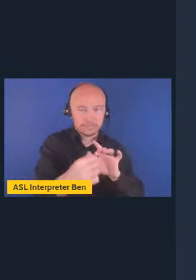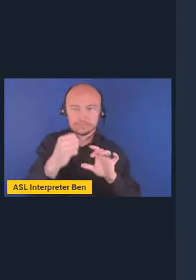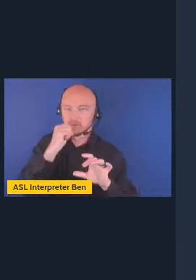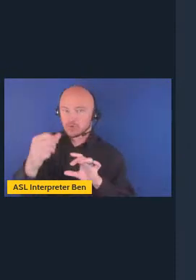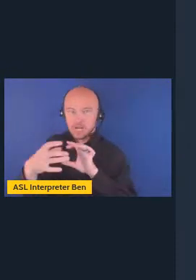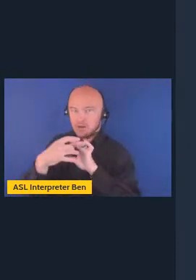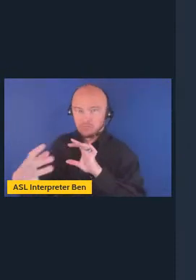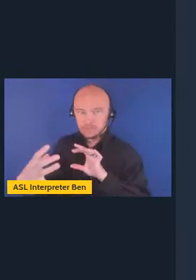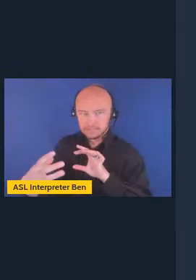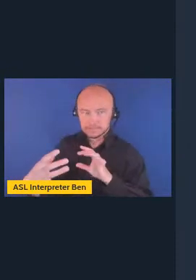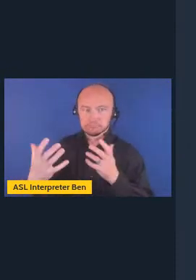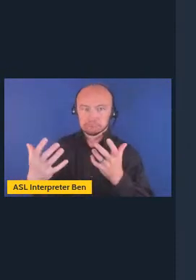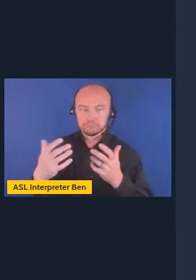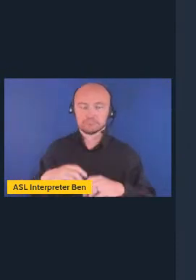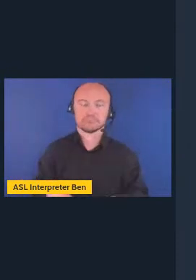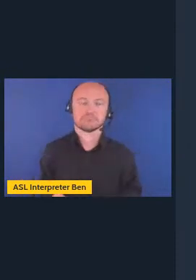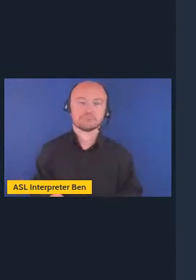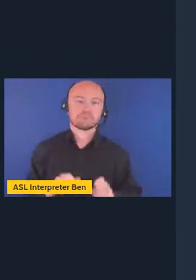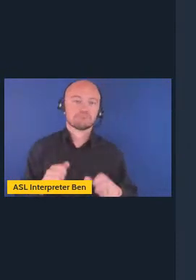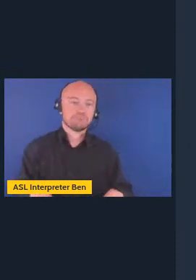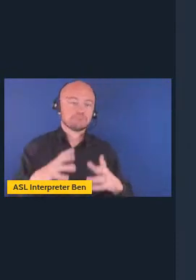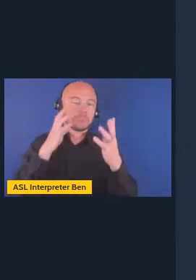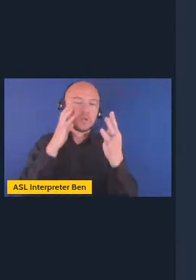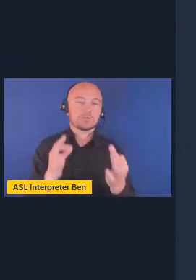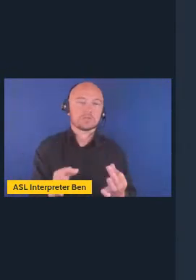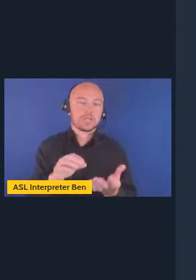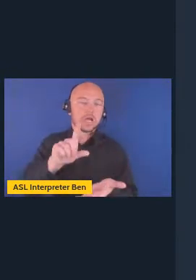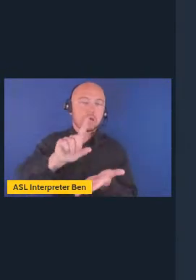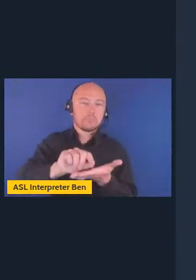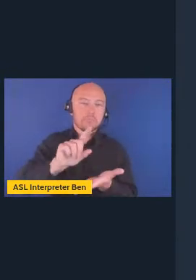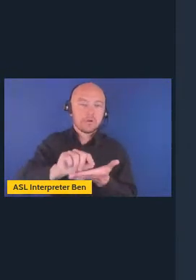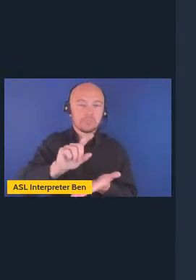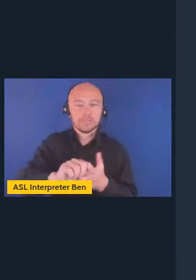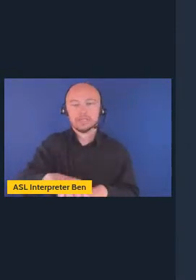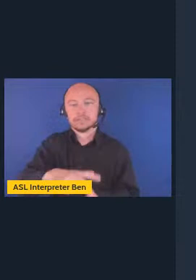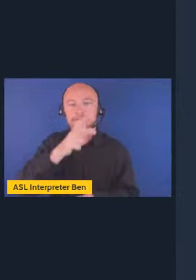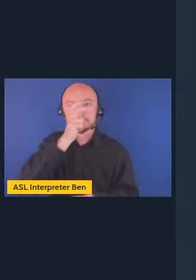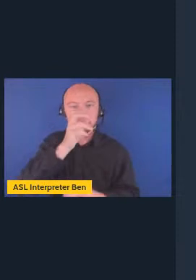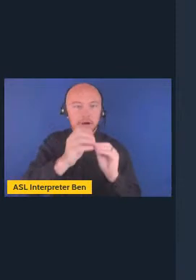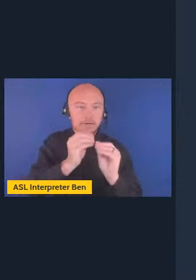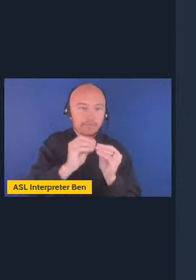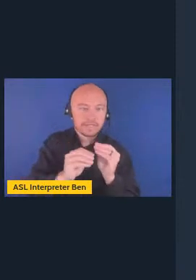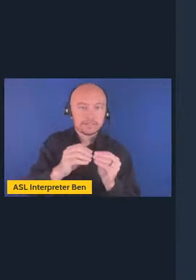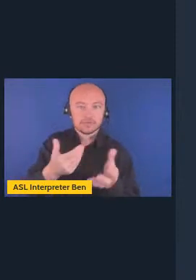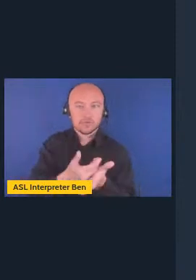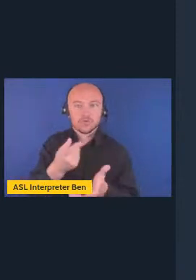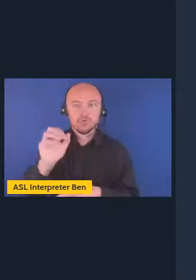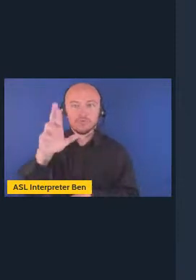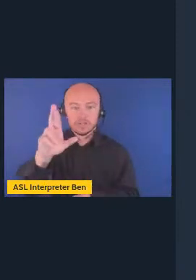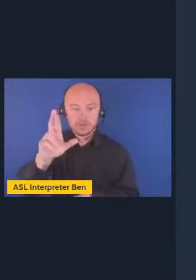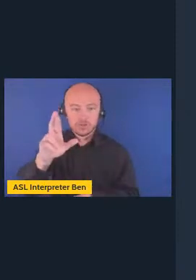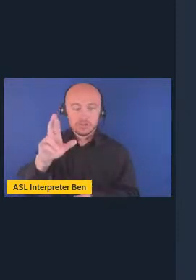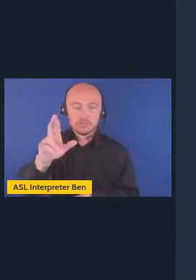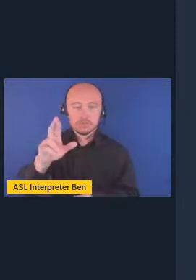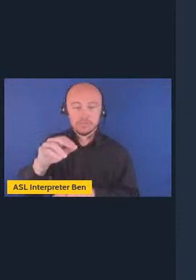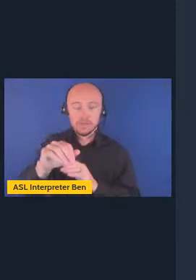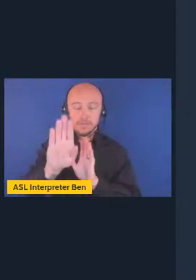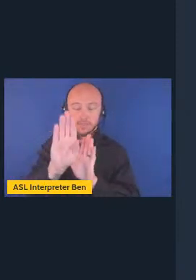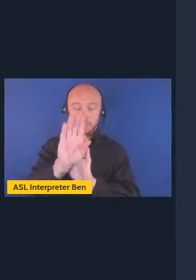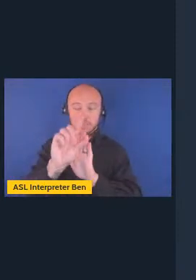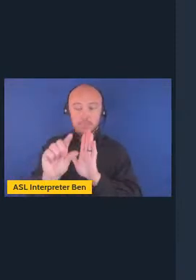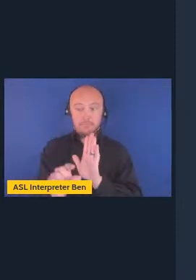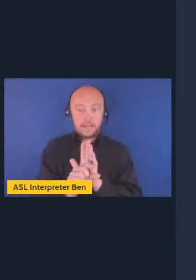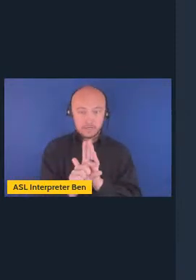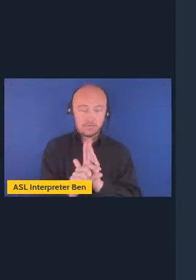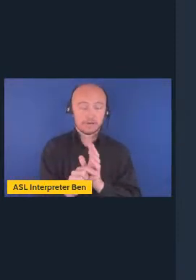For example, you could decide to only publish features and bug fixes. What happens in the background here is that it